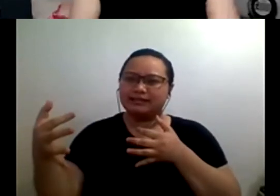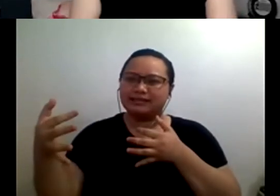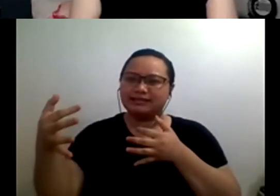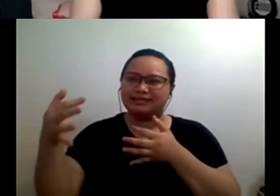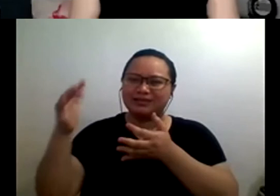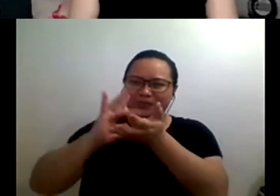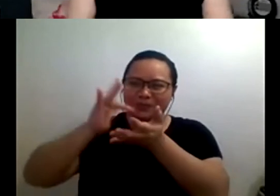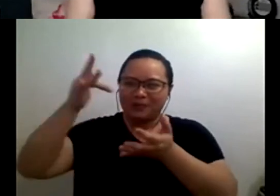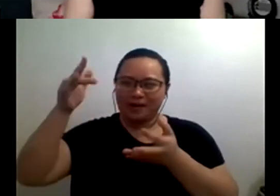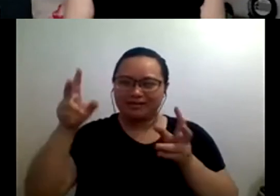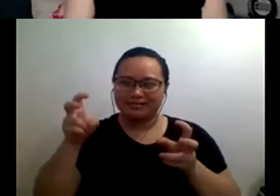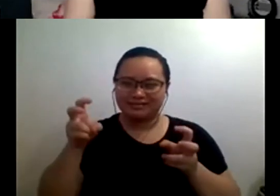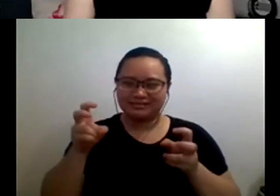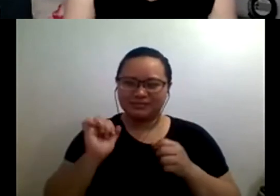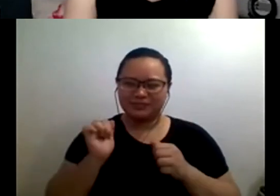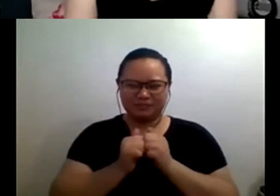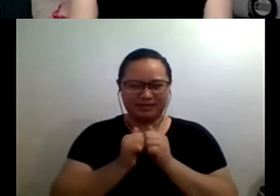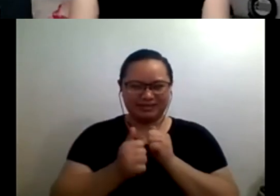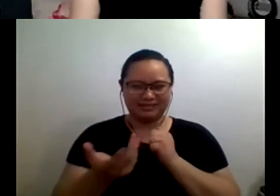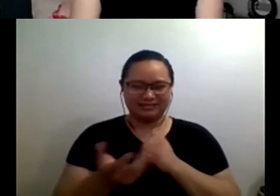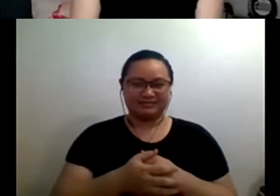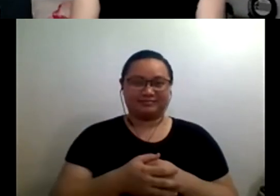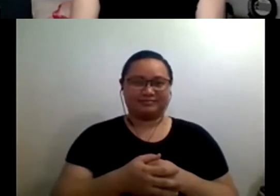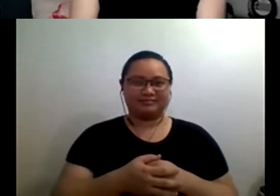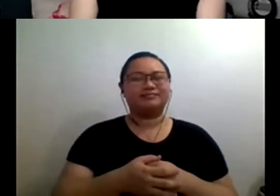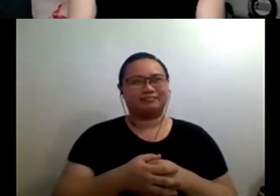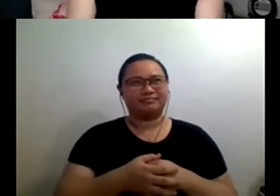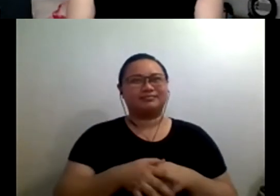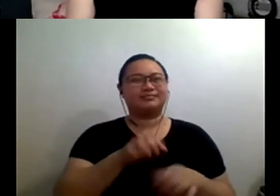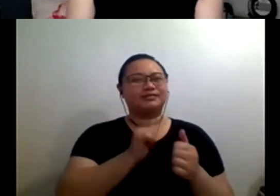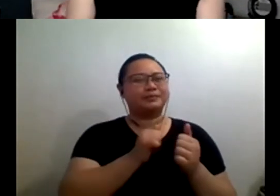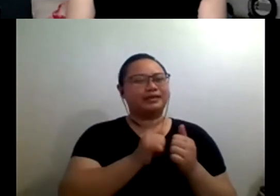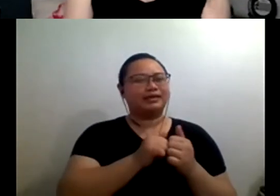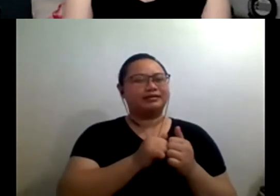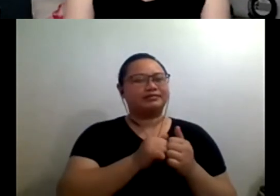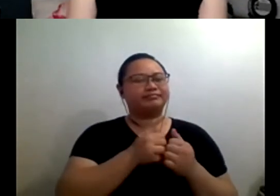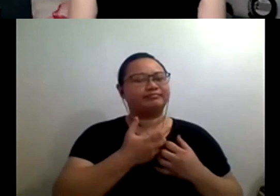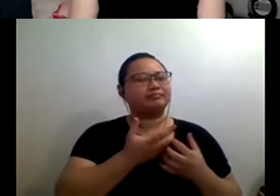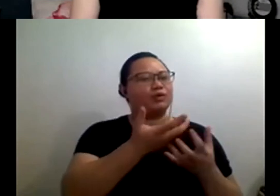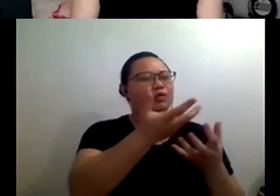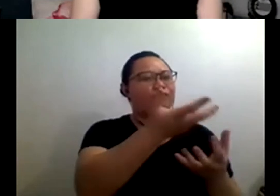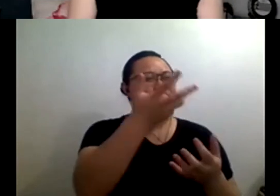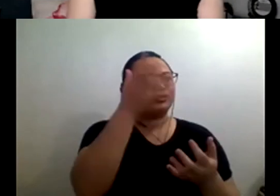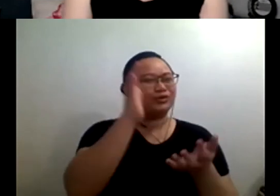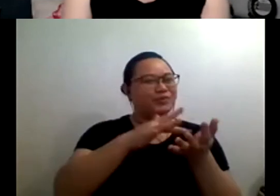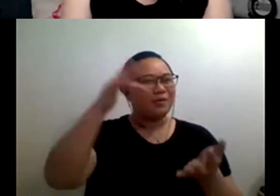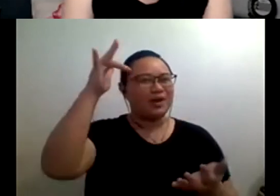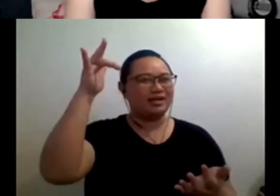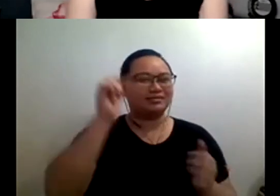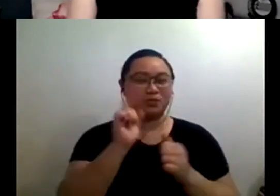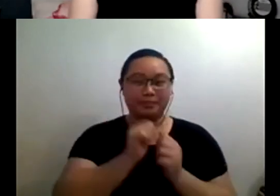So, siguro to extend grace, first of all, that would be, number one, to give the person the benefit of the